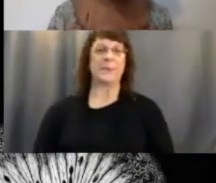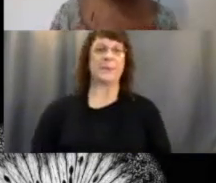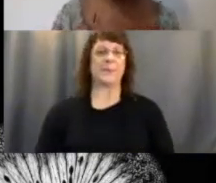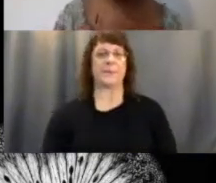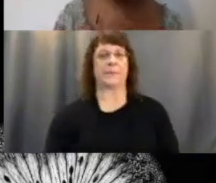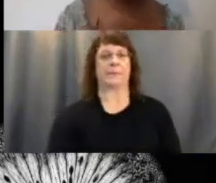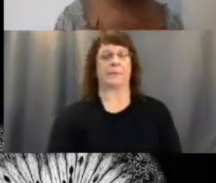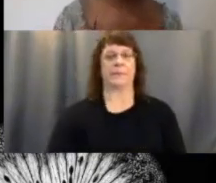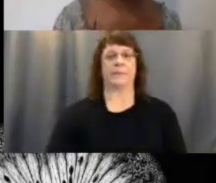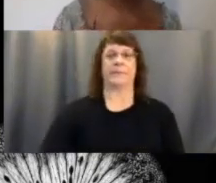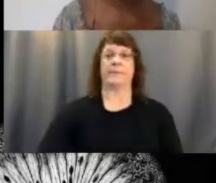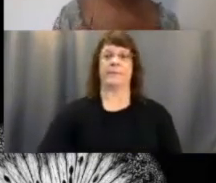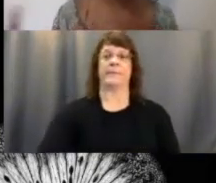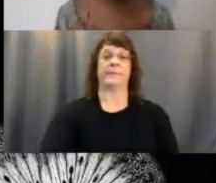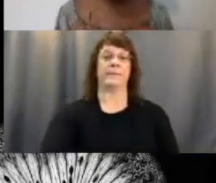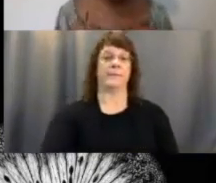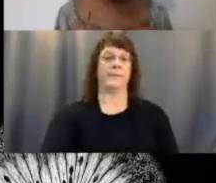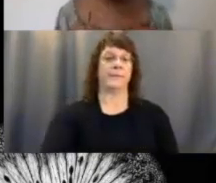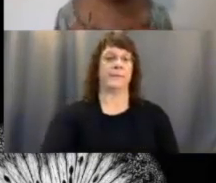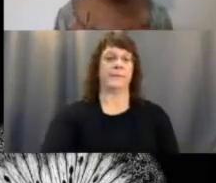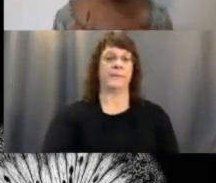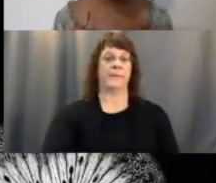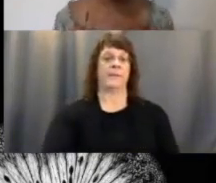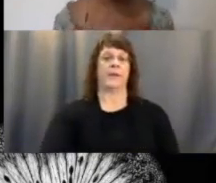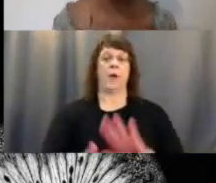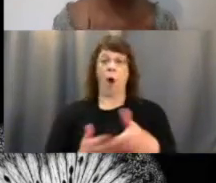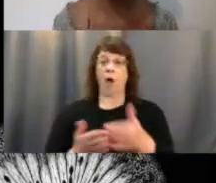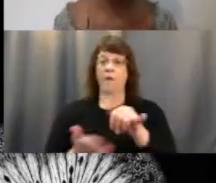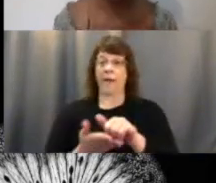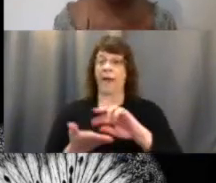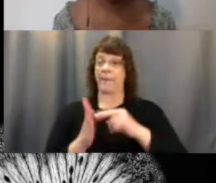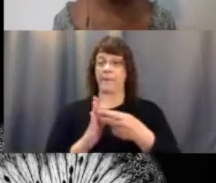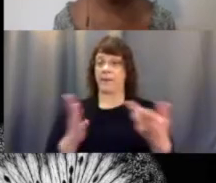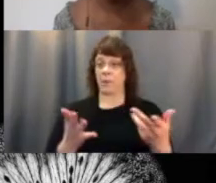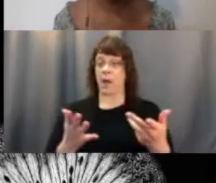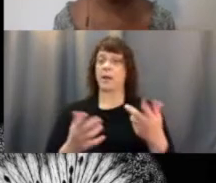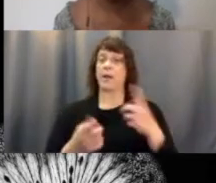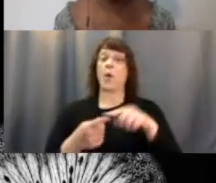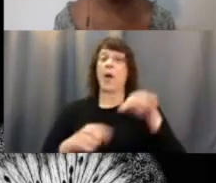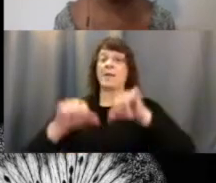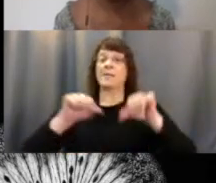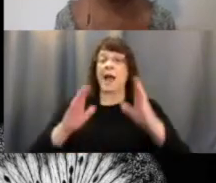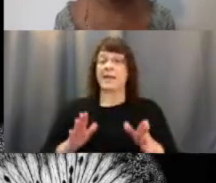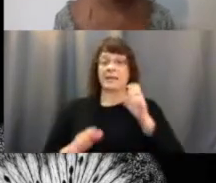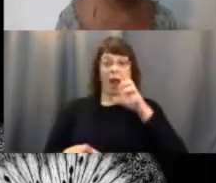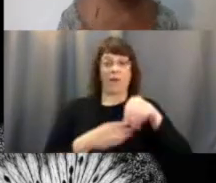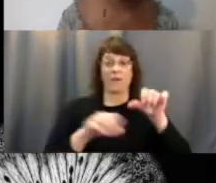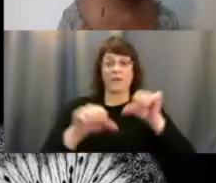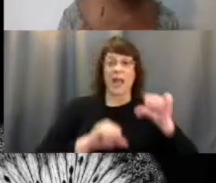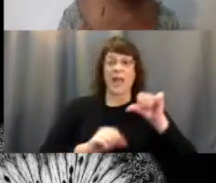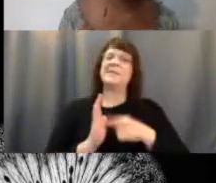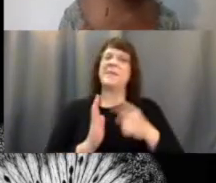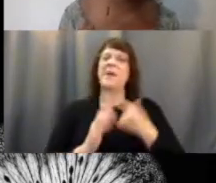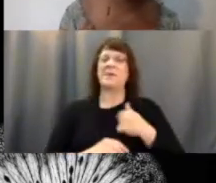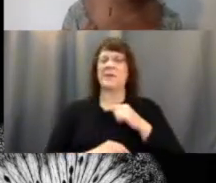see. So all of that to say, when scientists aren't doing science, sometimes we put fruits and vegetables into